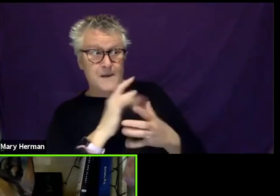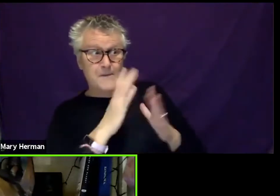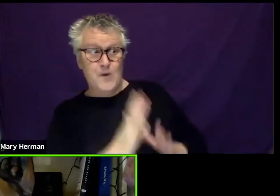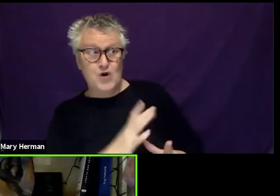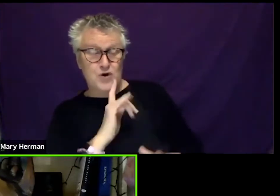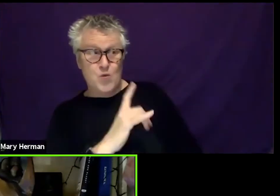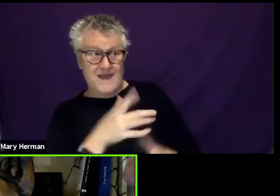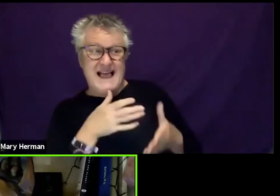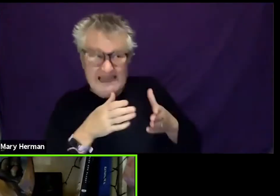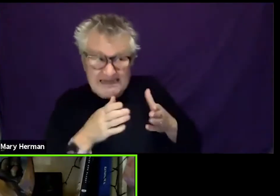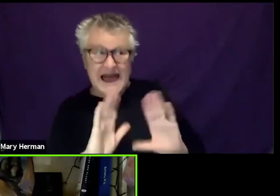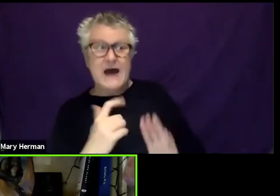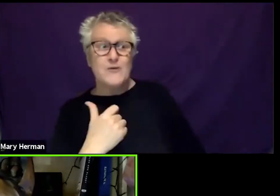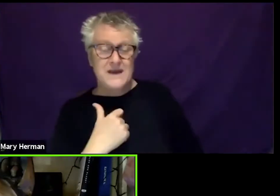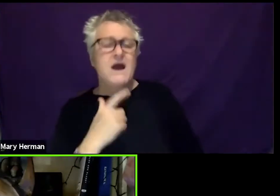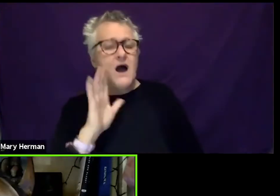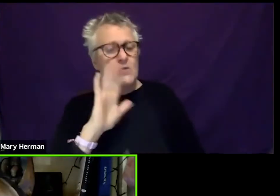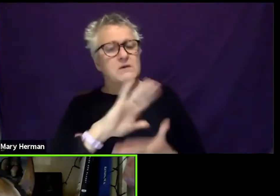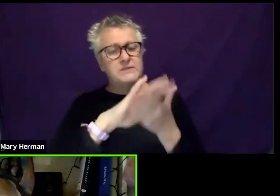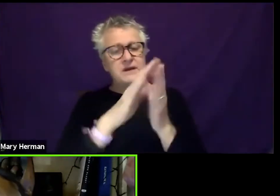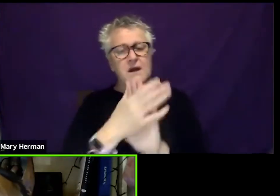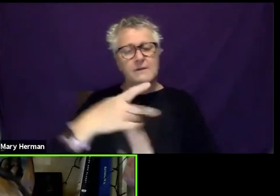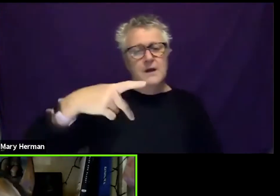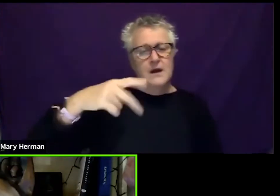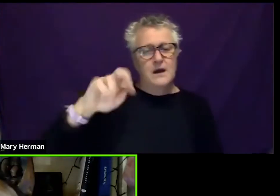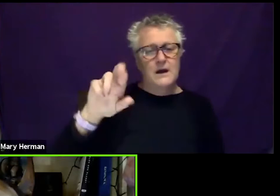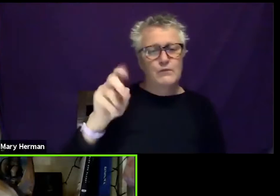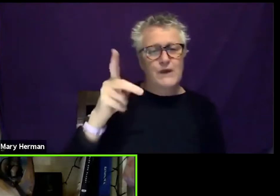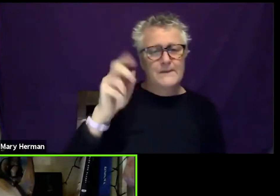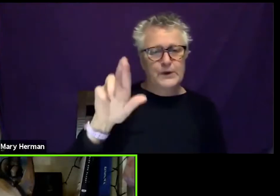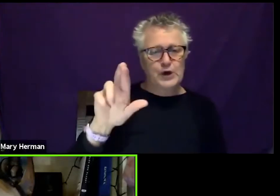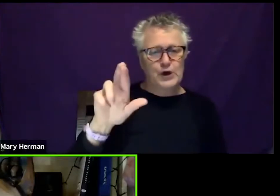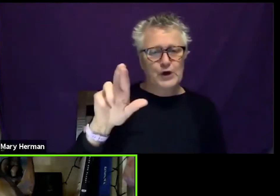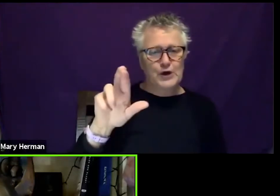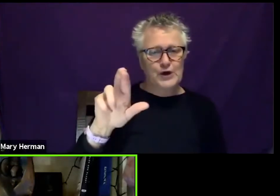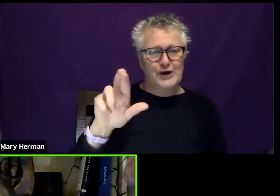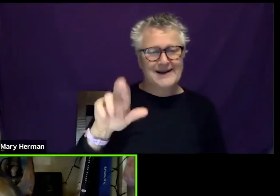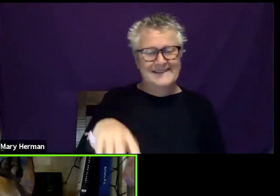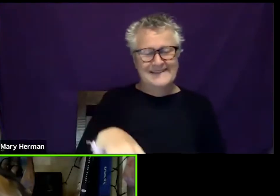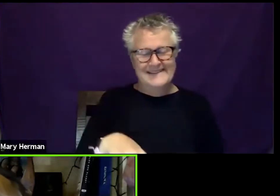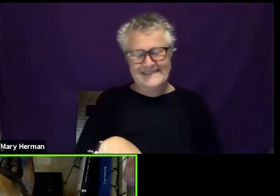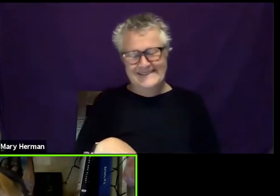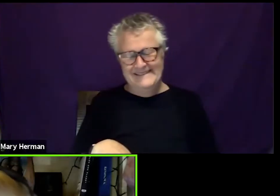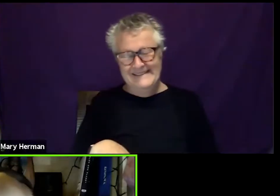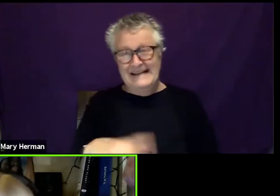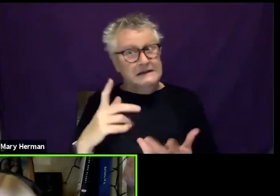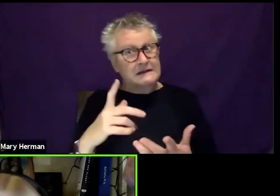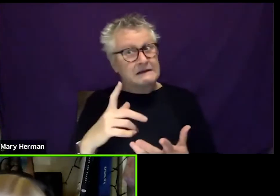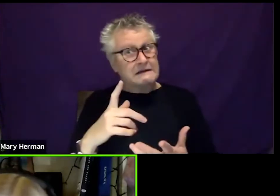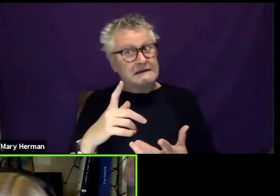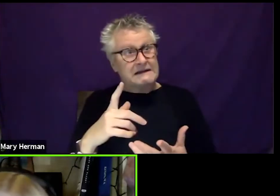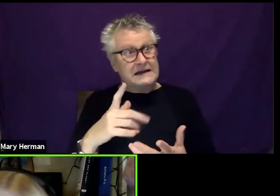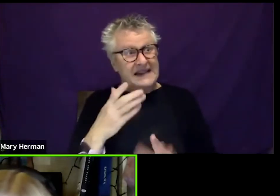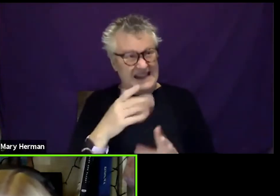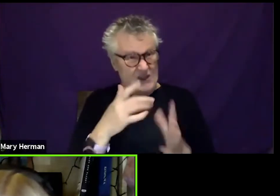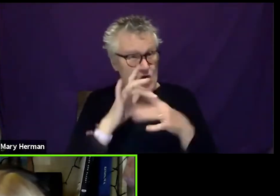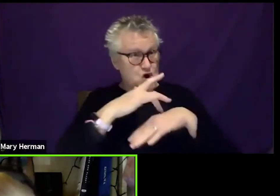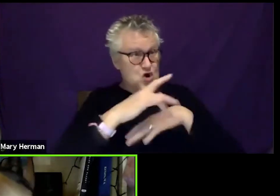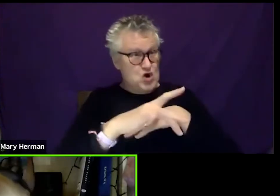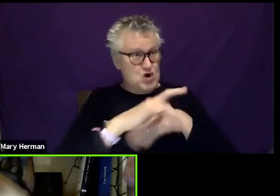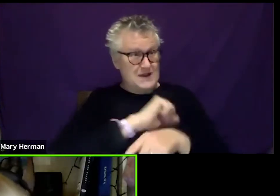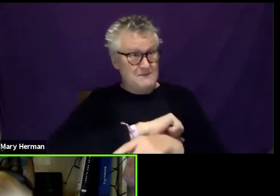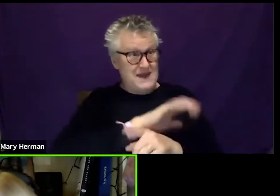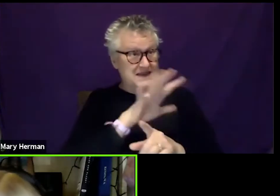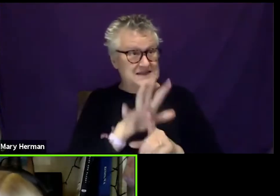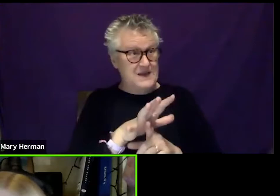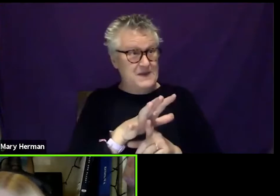And actually because we did have food shortages at the beginning of the pandemic, I was like, now is my time.